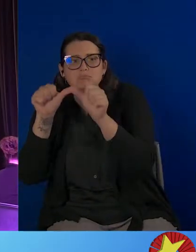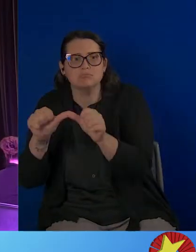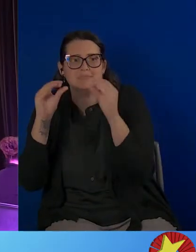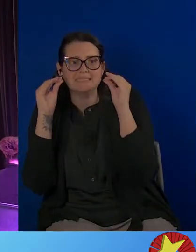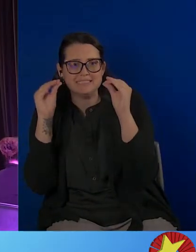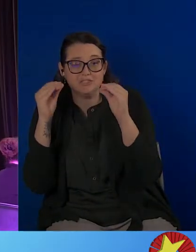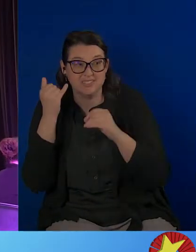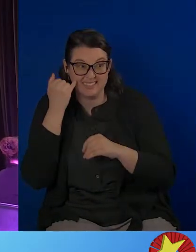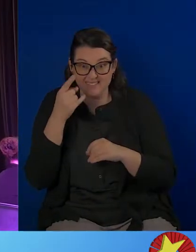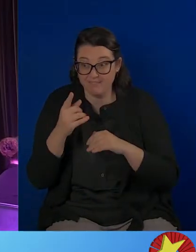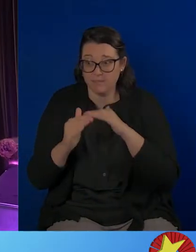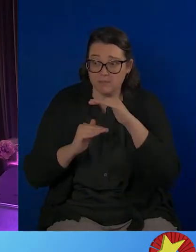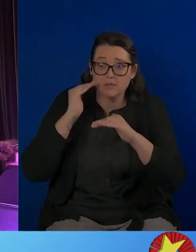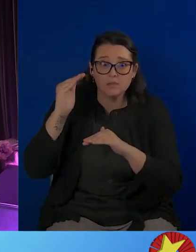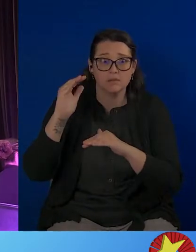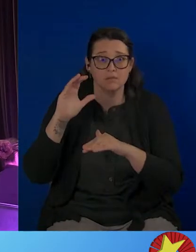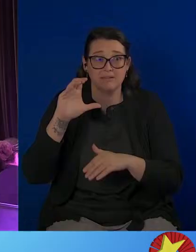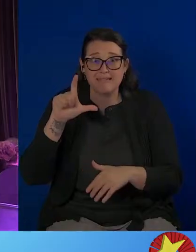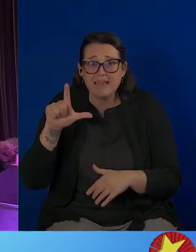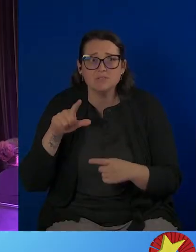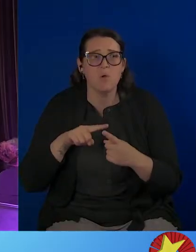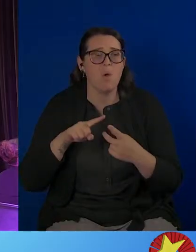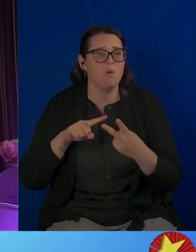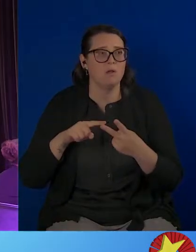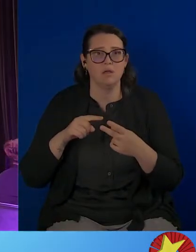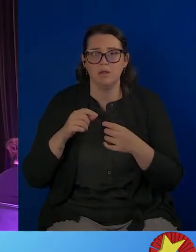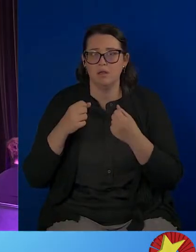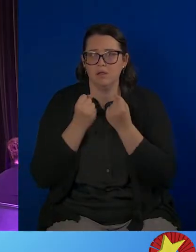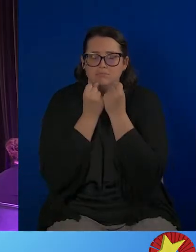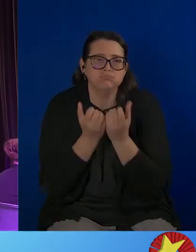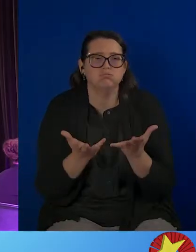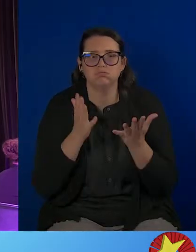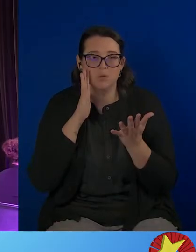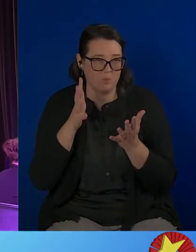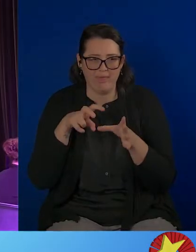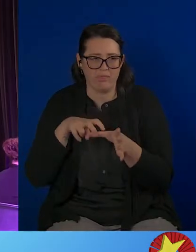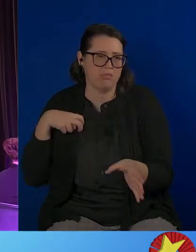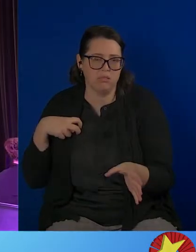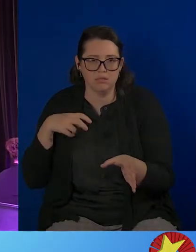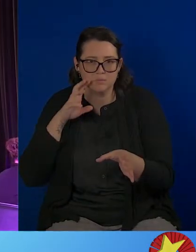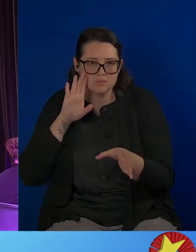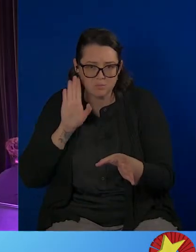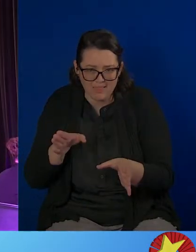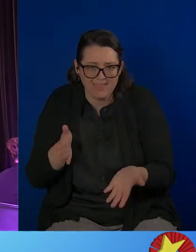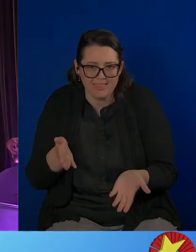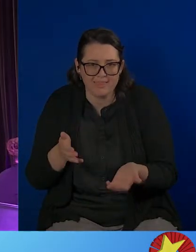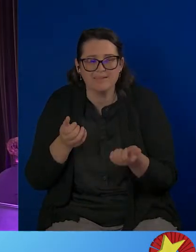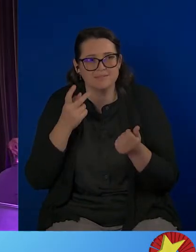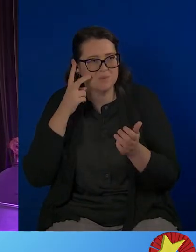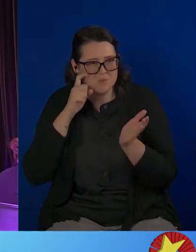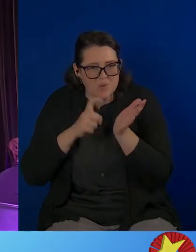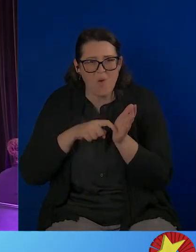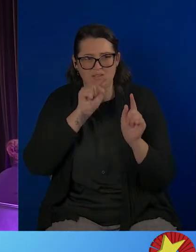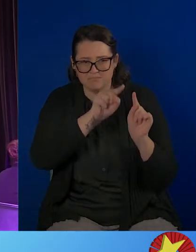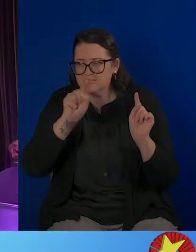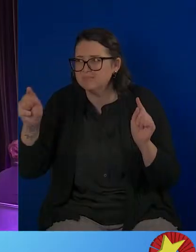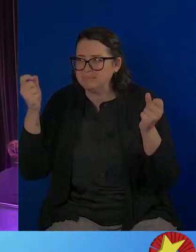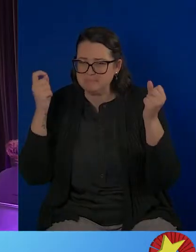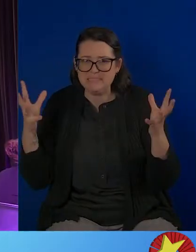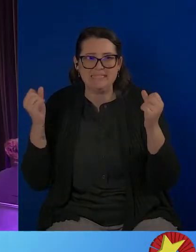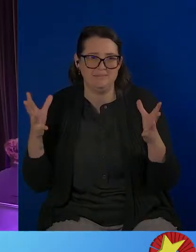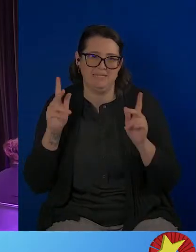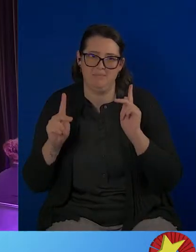is overburdening, you're going to leave. If you have ill-defined population, you're going to leave. If your caseload is getting bigger and bigger and bigger, you're going to